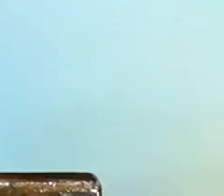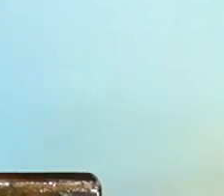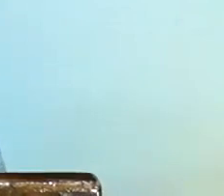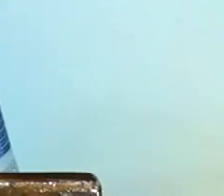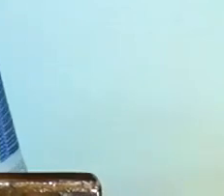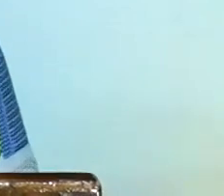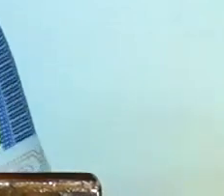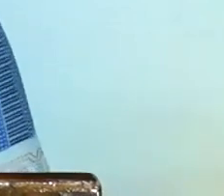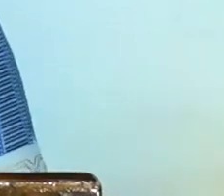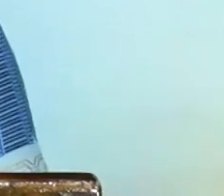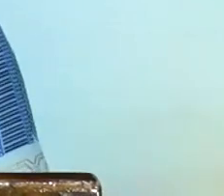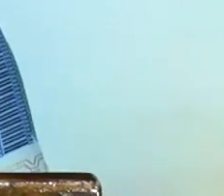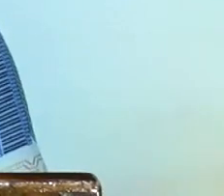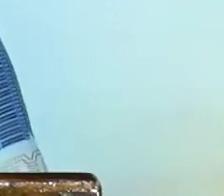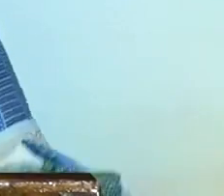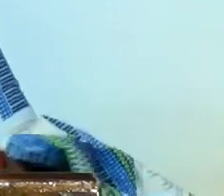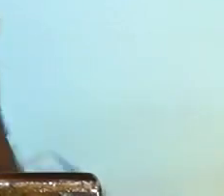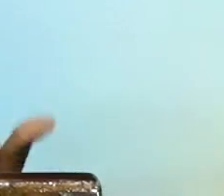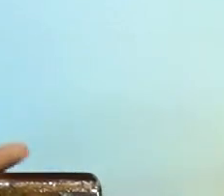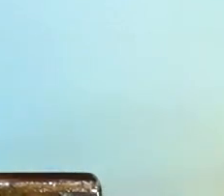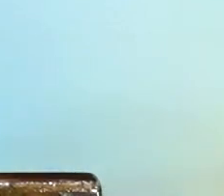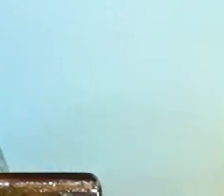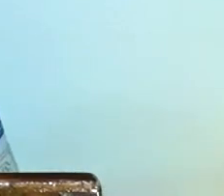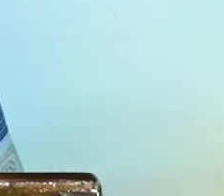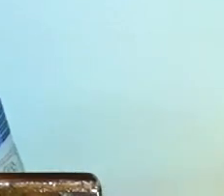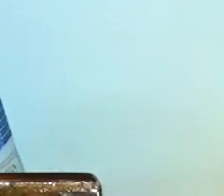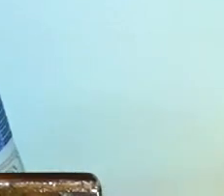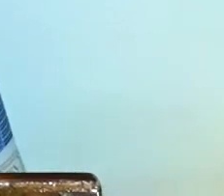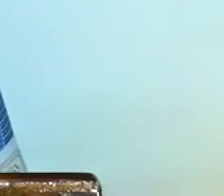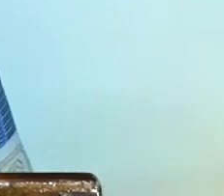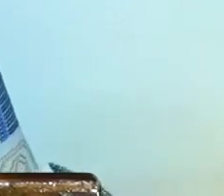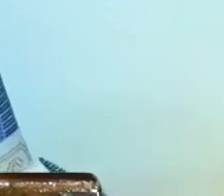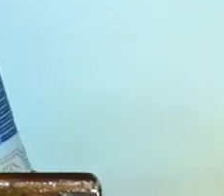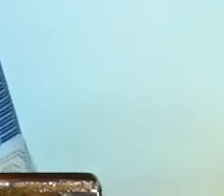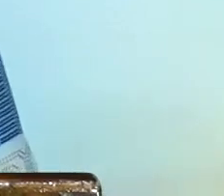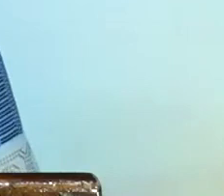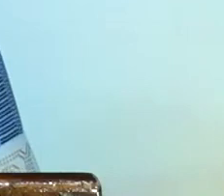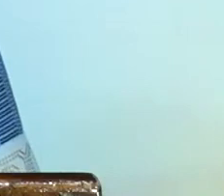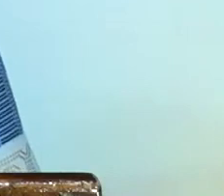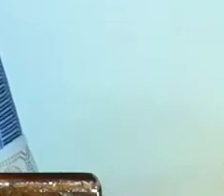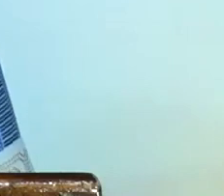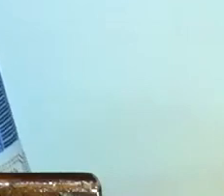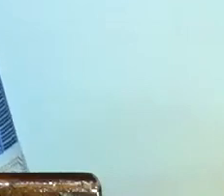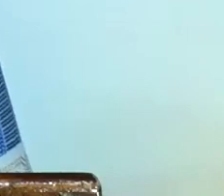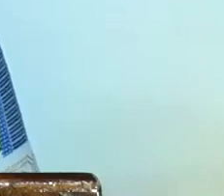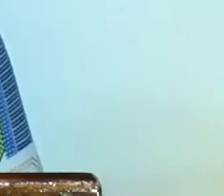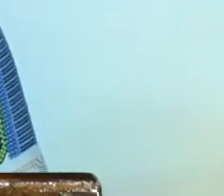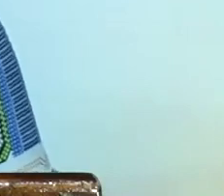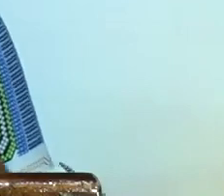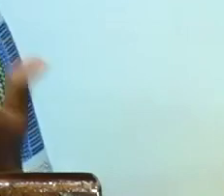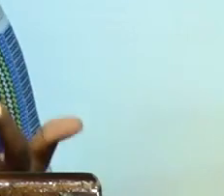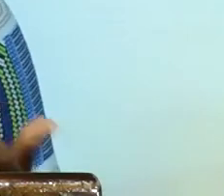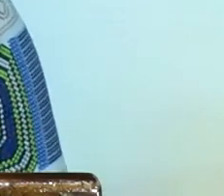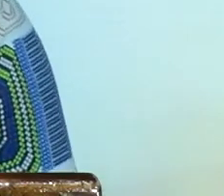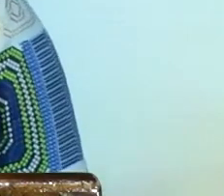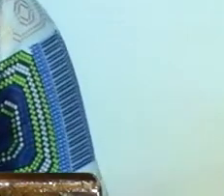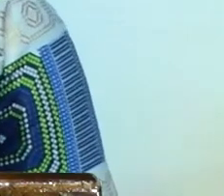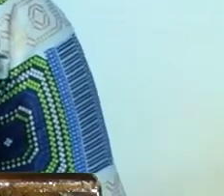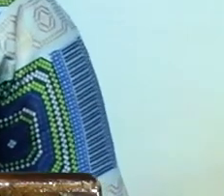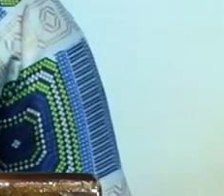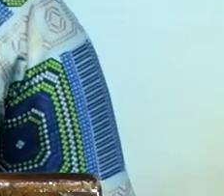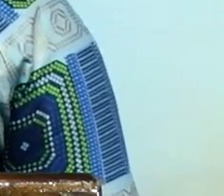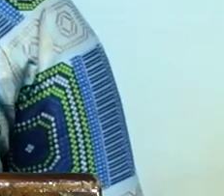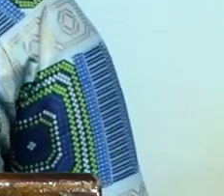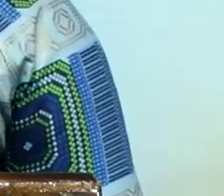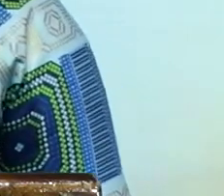to get the drug, how to use it, and to feel the effects, you know. And normally, most of the time, the effect is to black out or